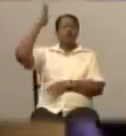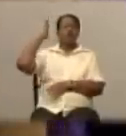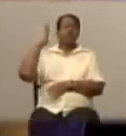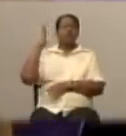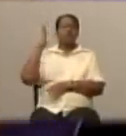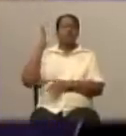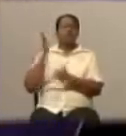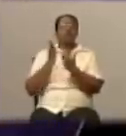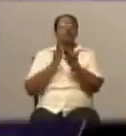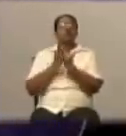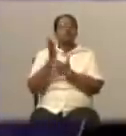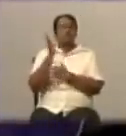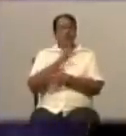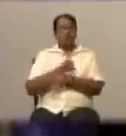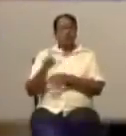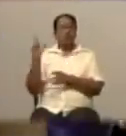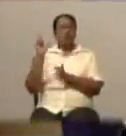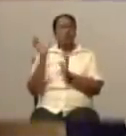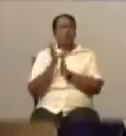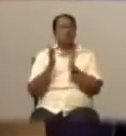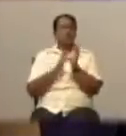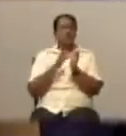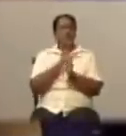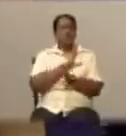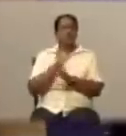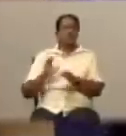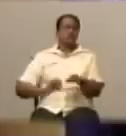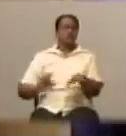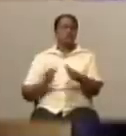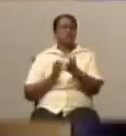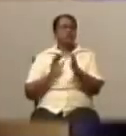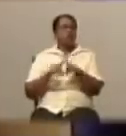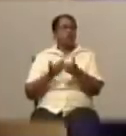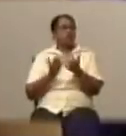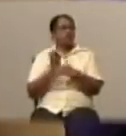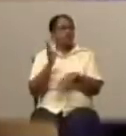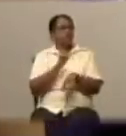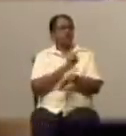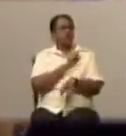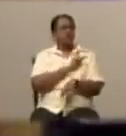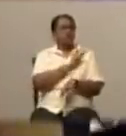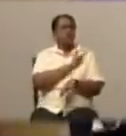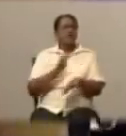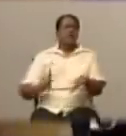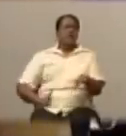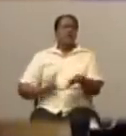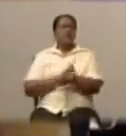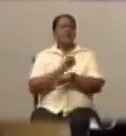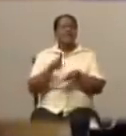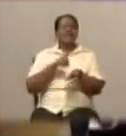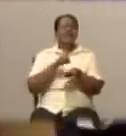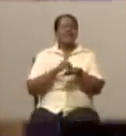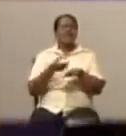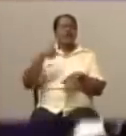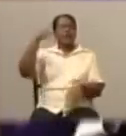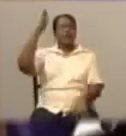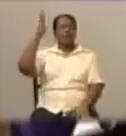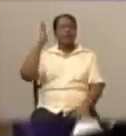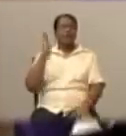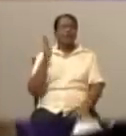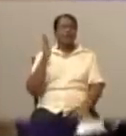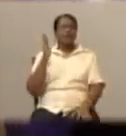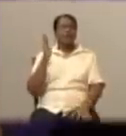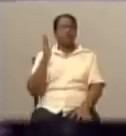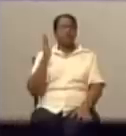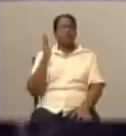through our Lord Jesus Christ about the kingdom of God. So the question is not when this thing will happen, when these signs